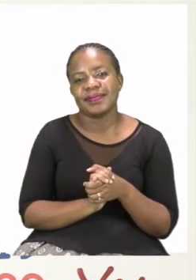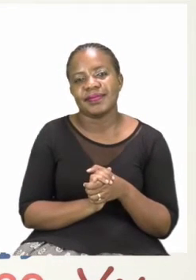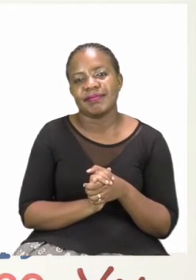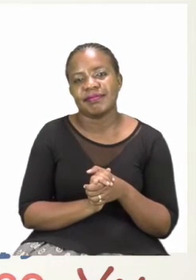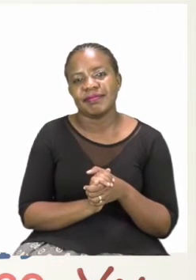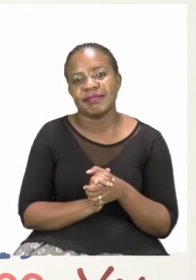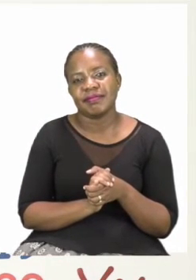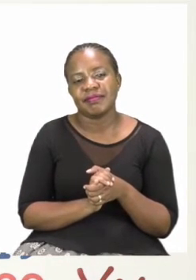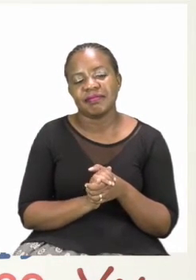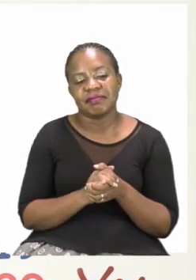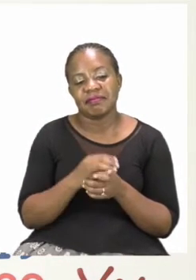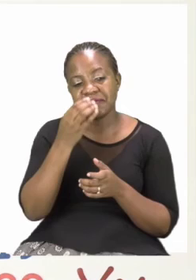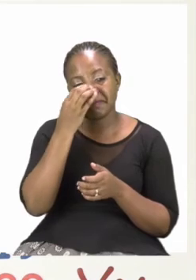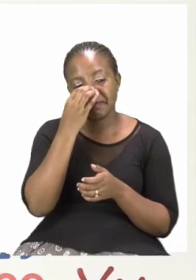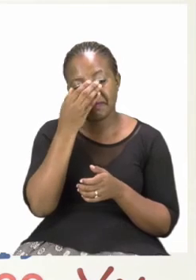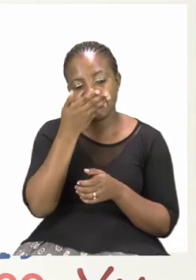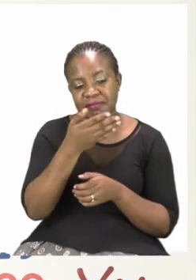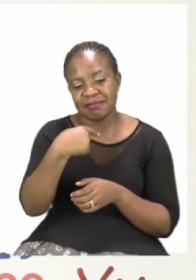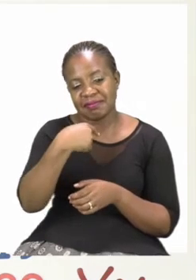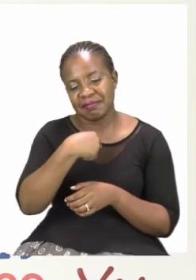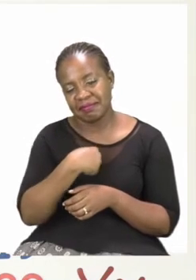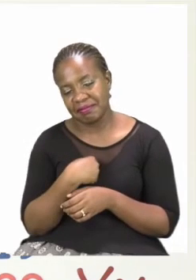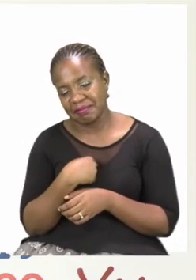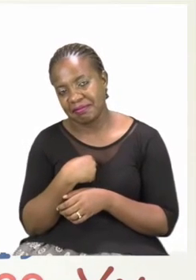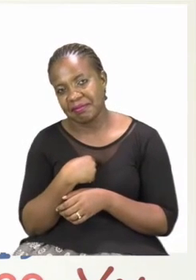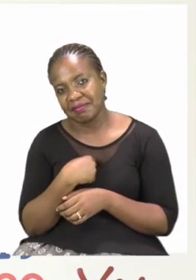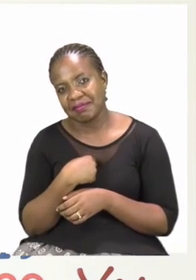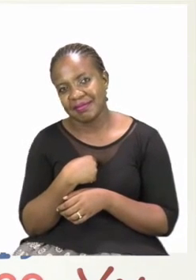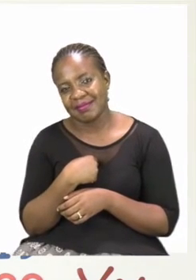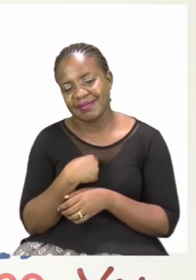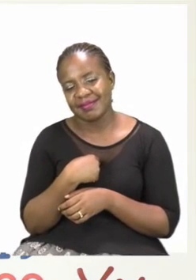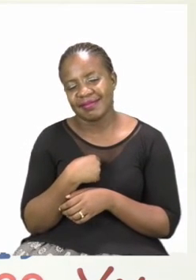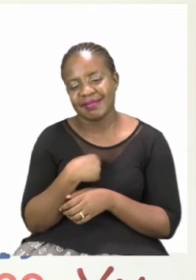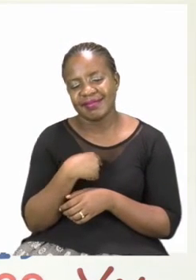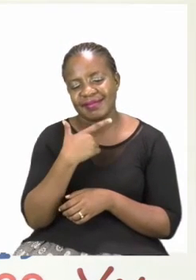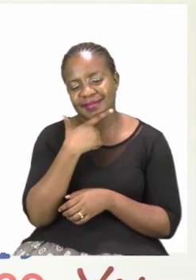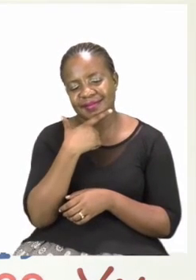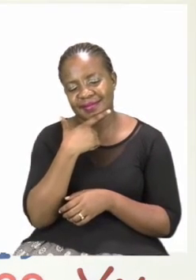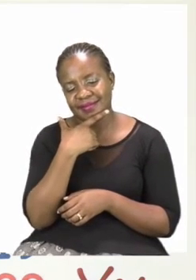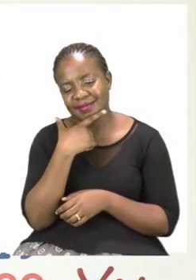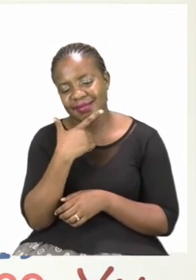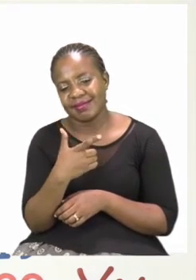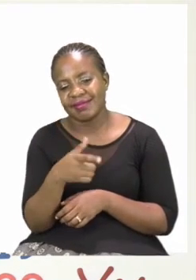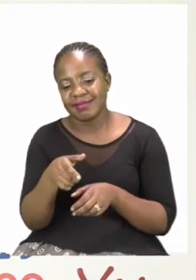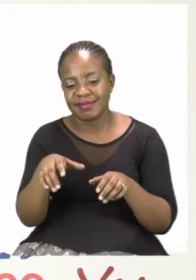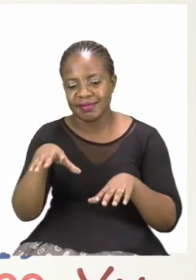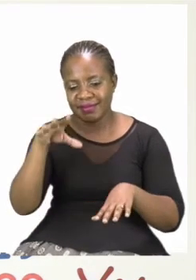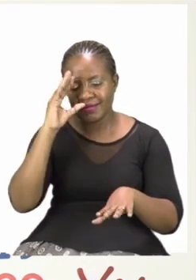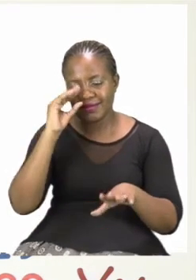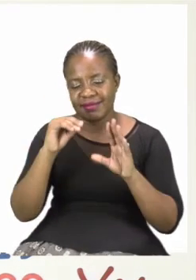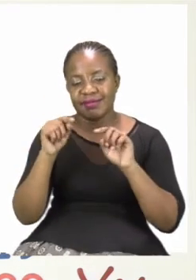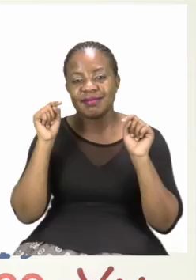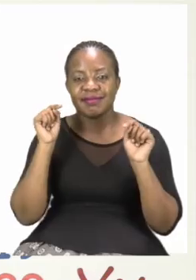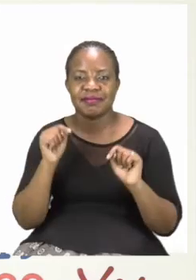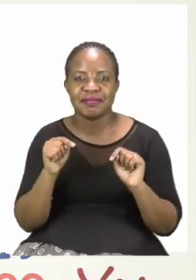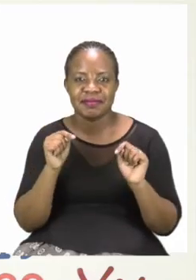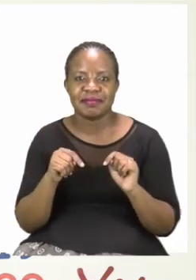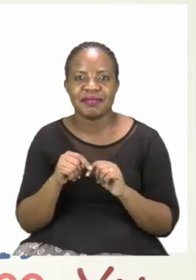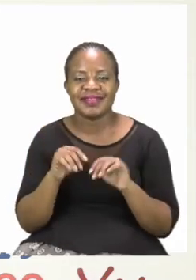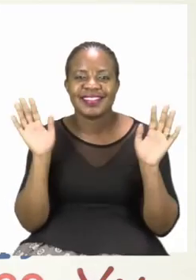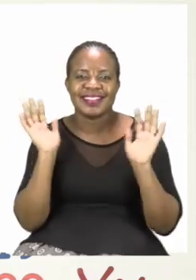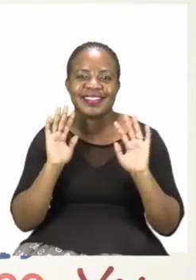So, from Zacky and I, we would like to say thank you for joining us today and